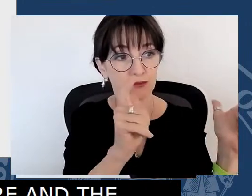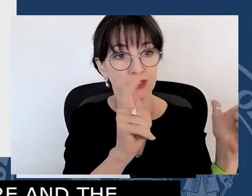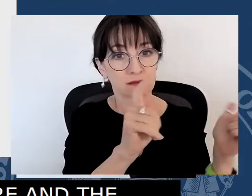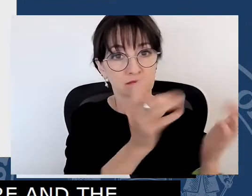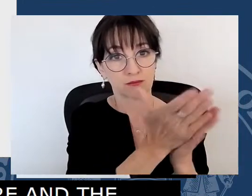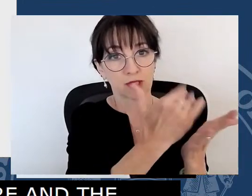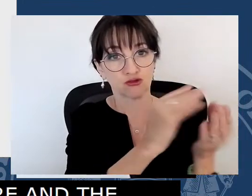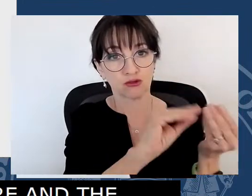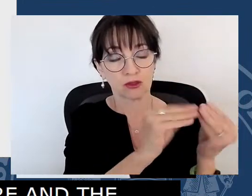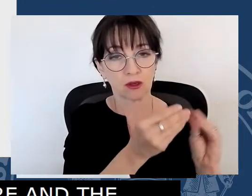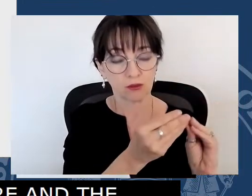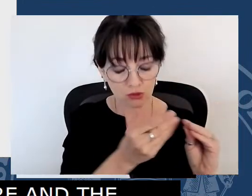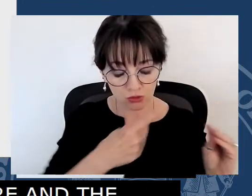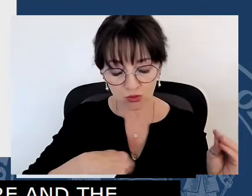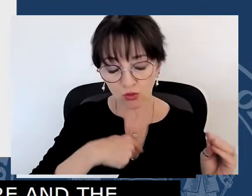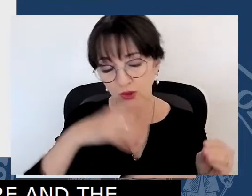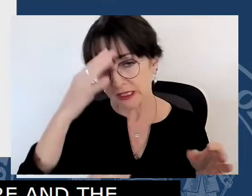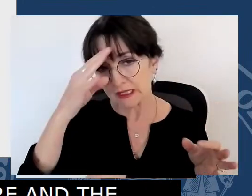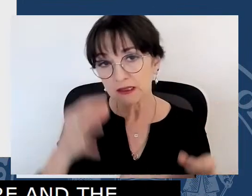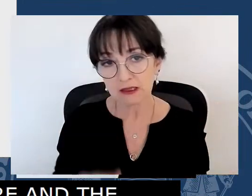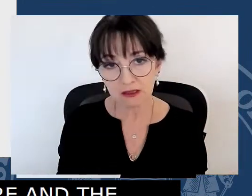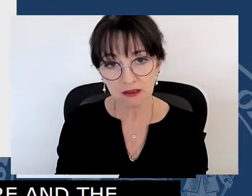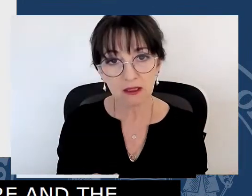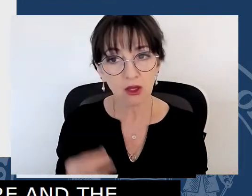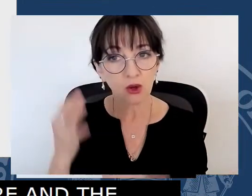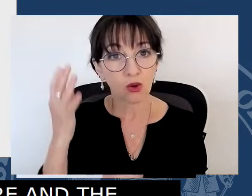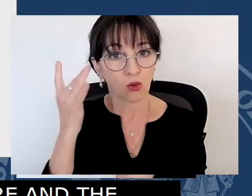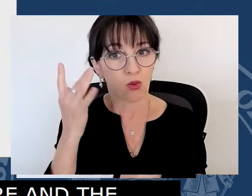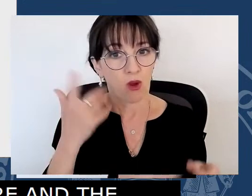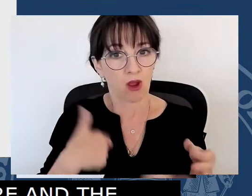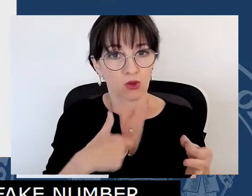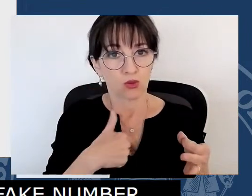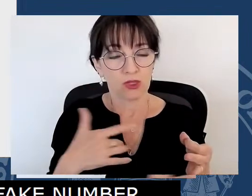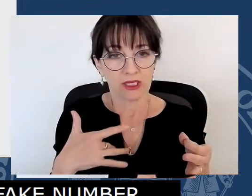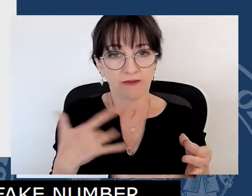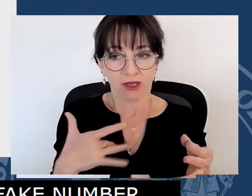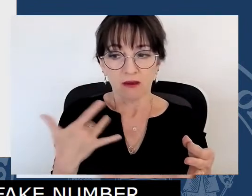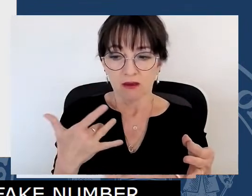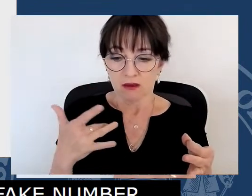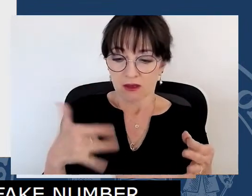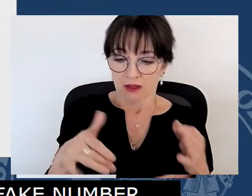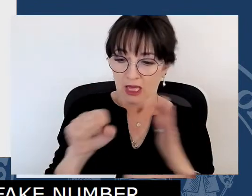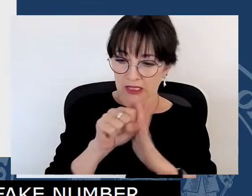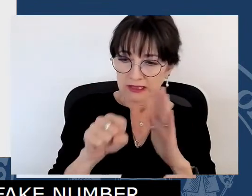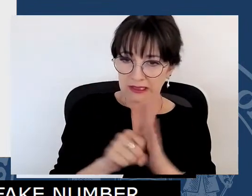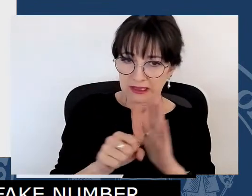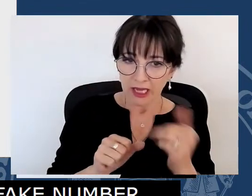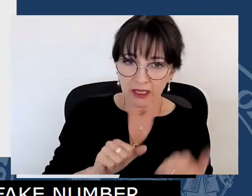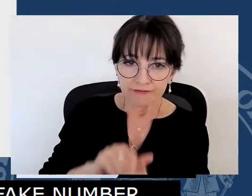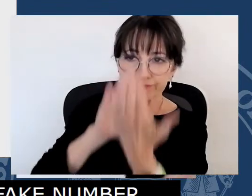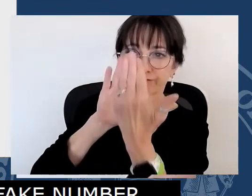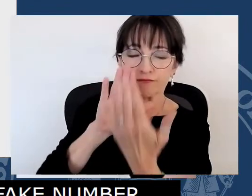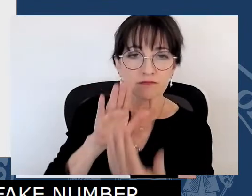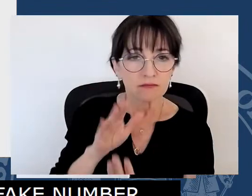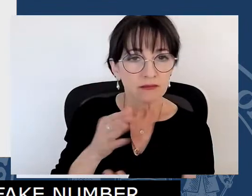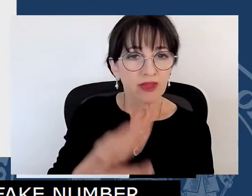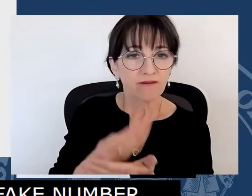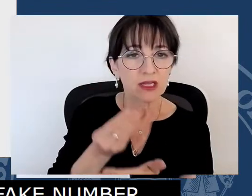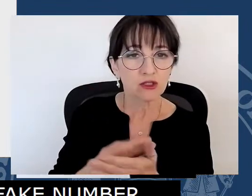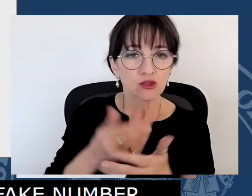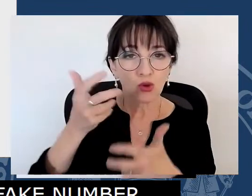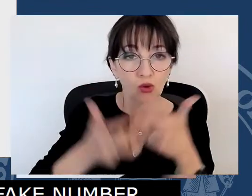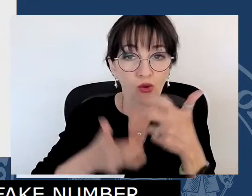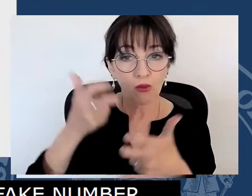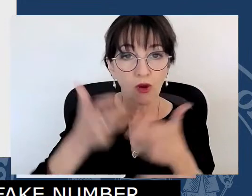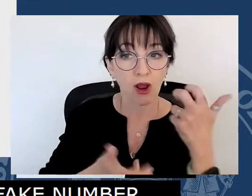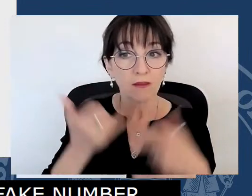what we decided to do, because the state would always get into a fiscal problem by doing that when the revenues went the other way,